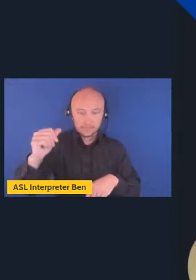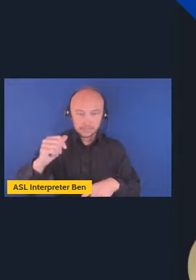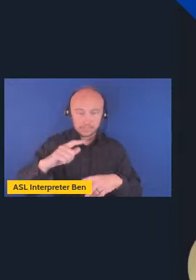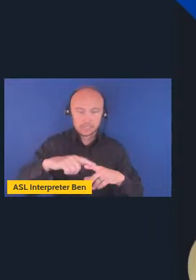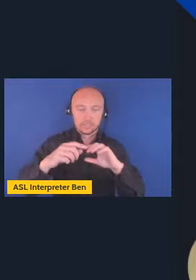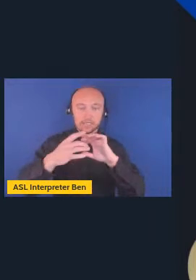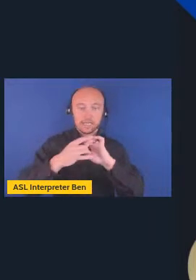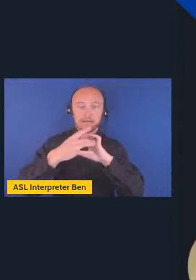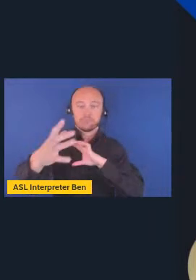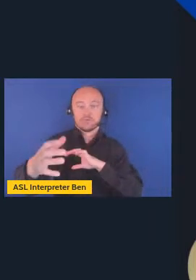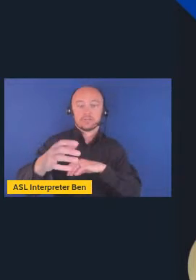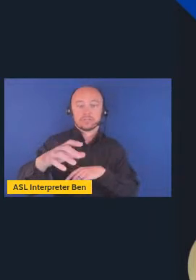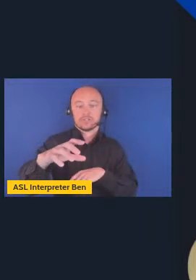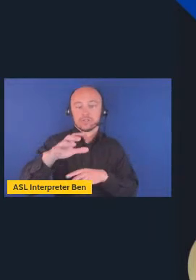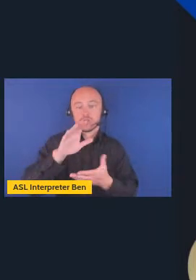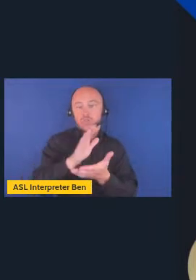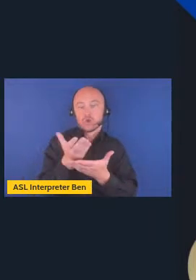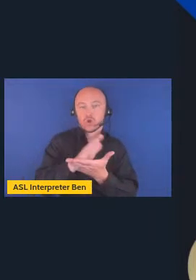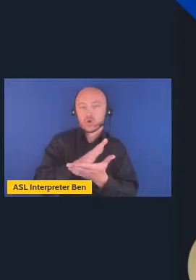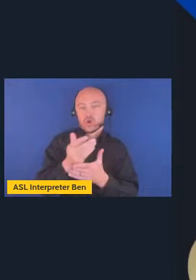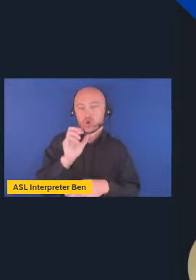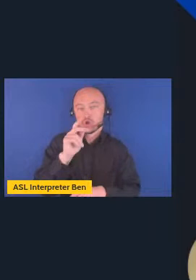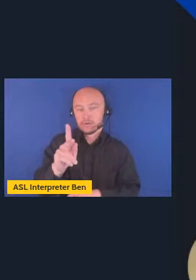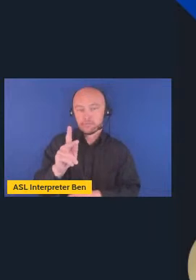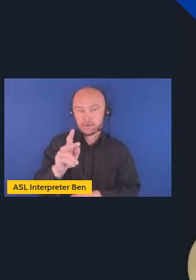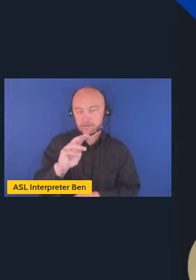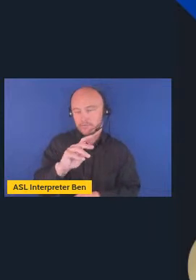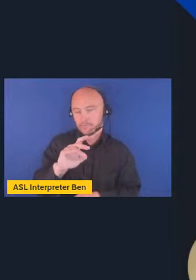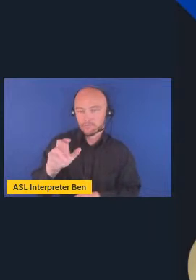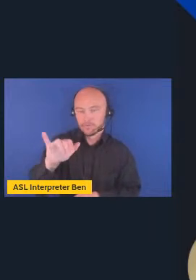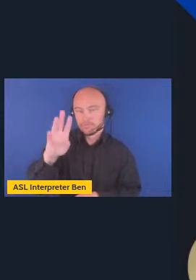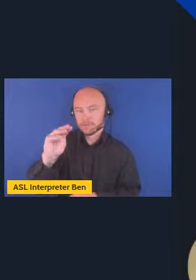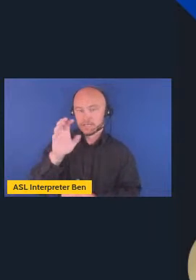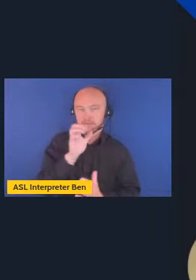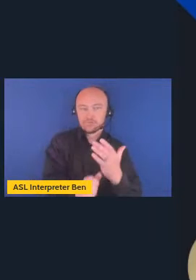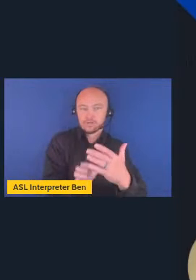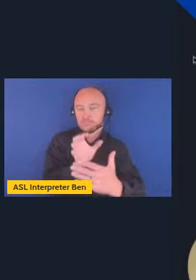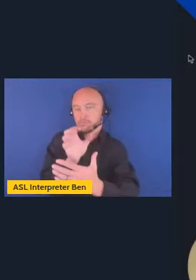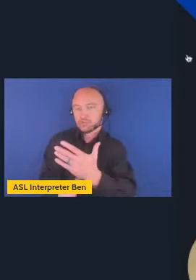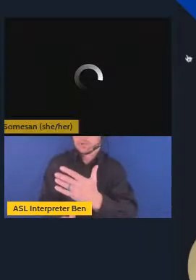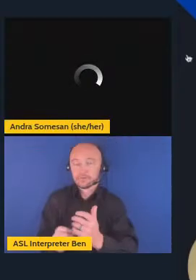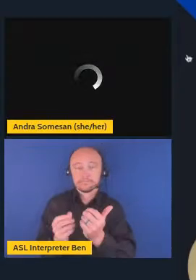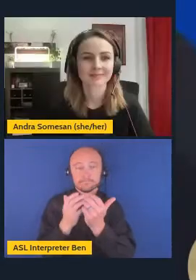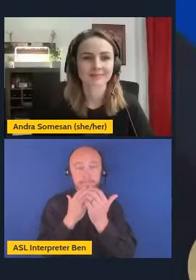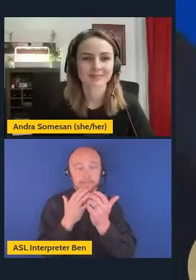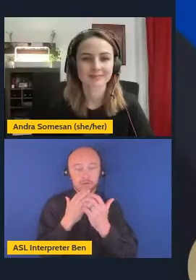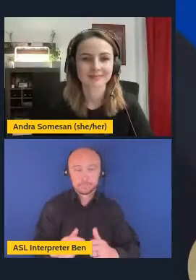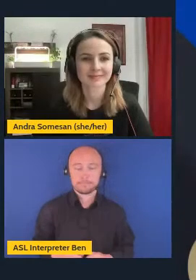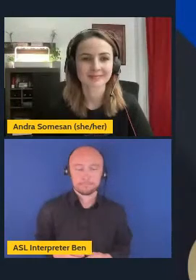the Serverless CDK cookbook on Medium, chapter by chapter. Thank you so much.